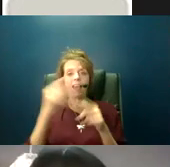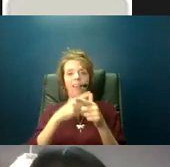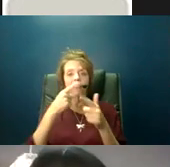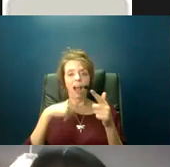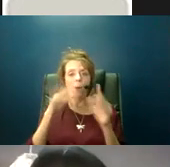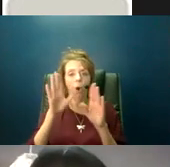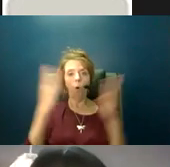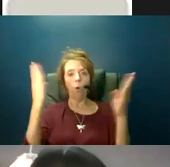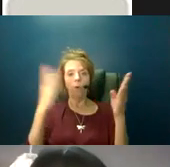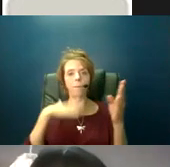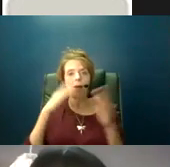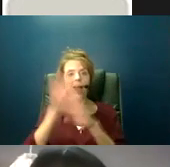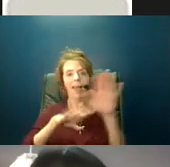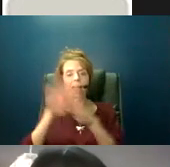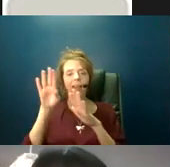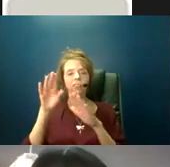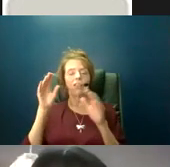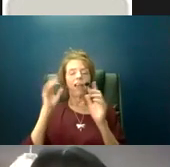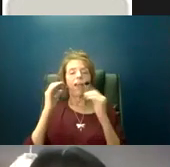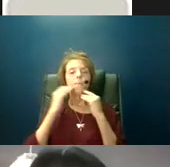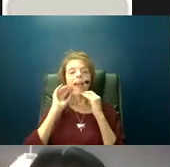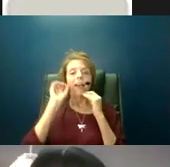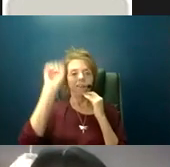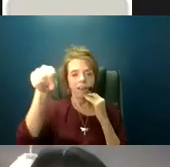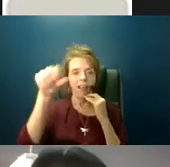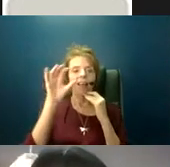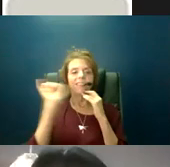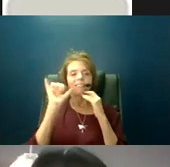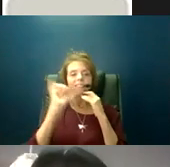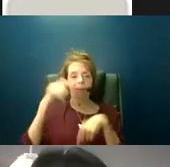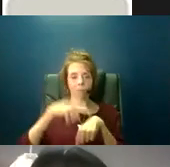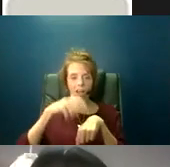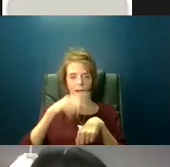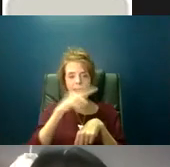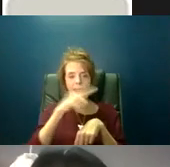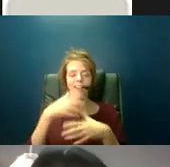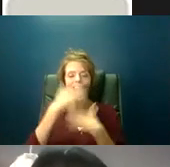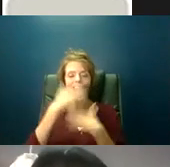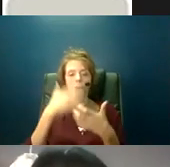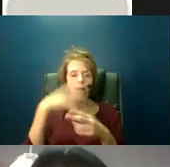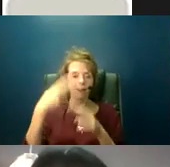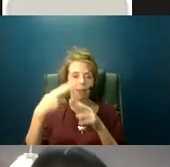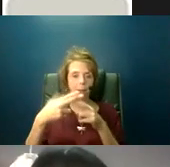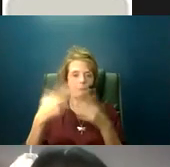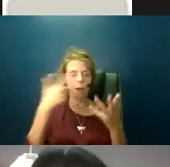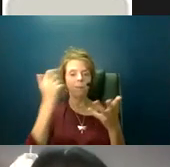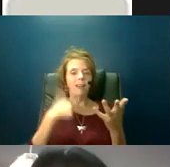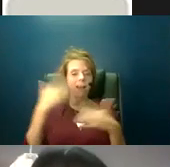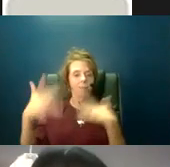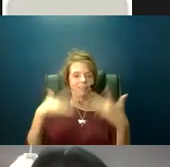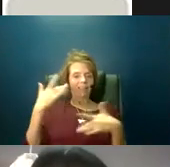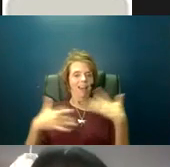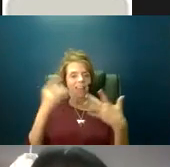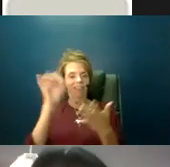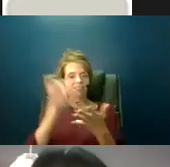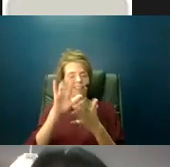my hands and thrust my head forward at the same time and yell my name because I'm kind of excited and that's the